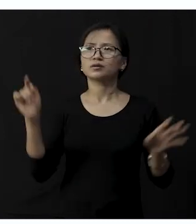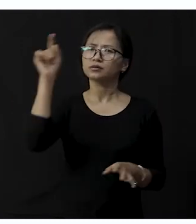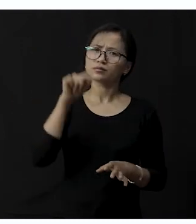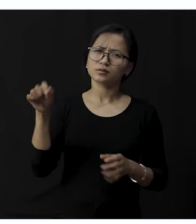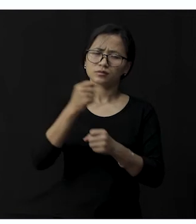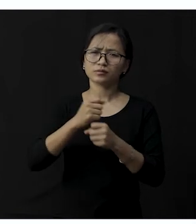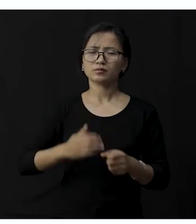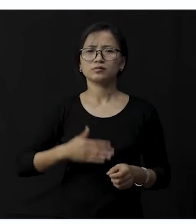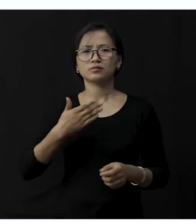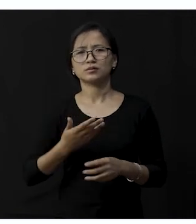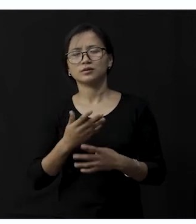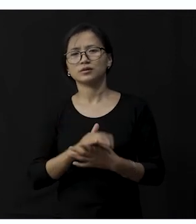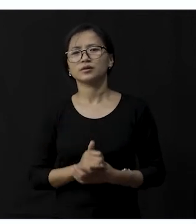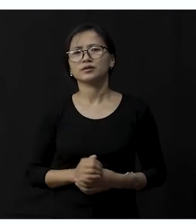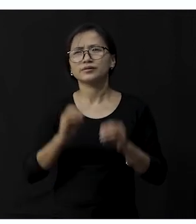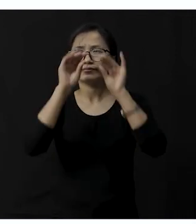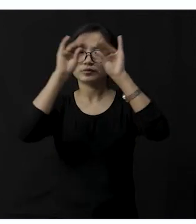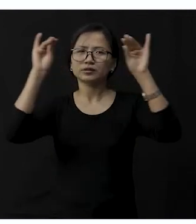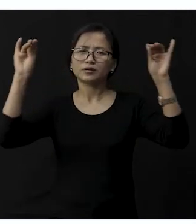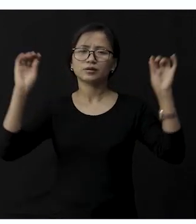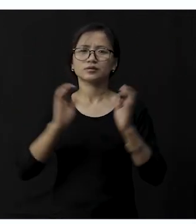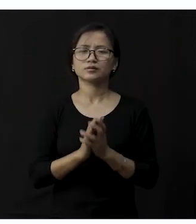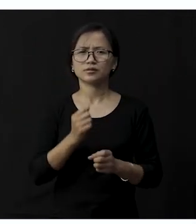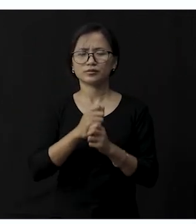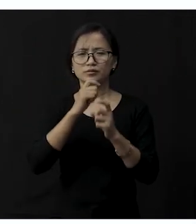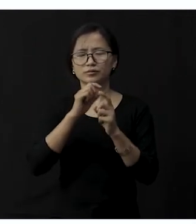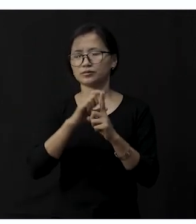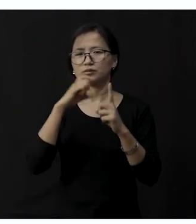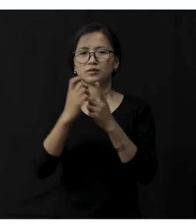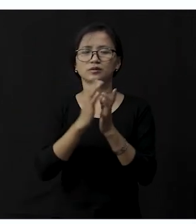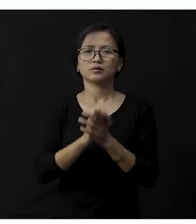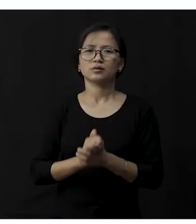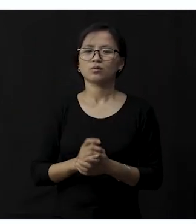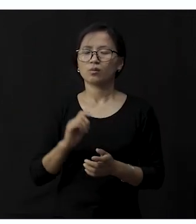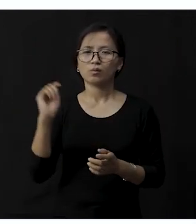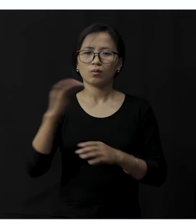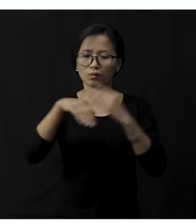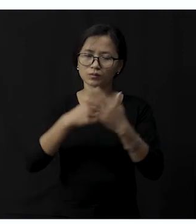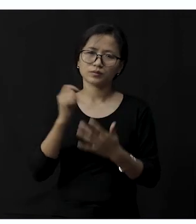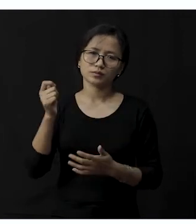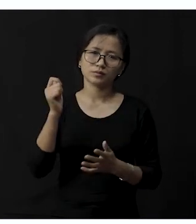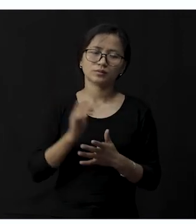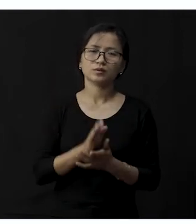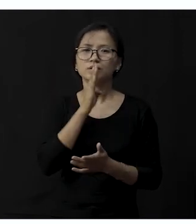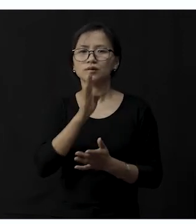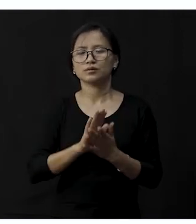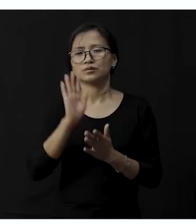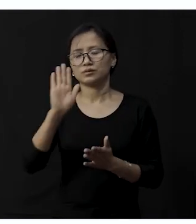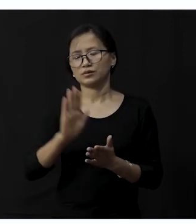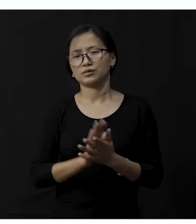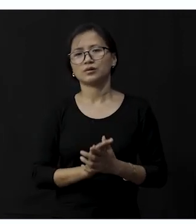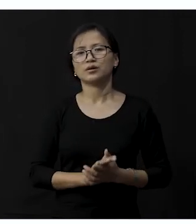shine, traditional, special, all these words would always be your